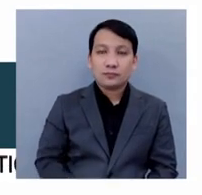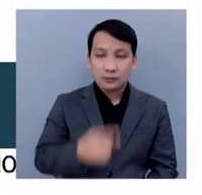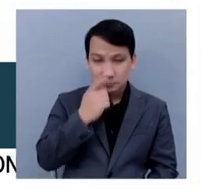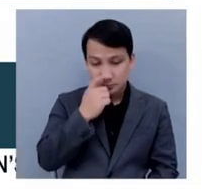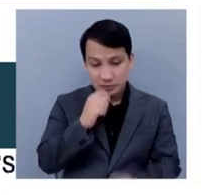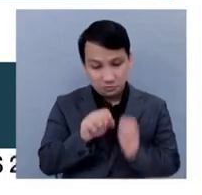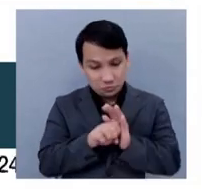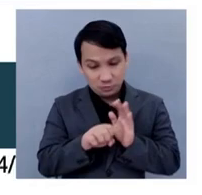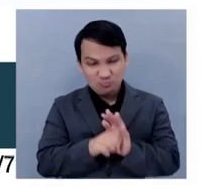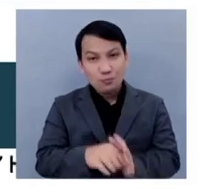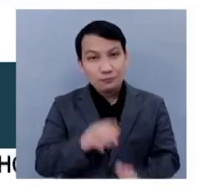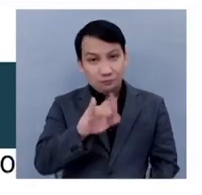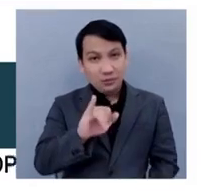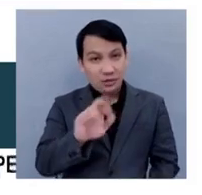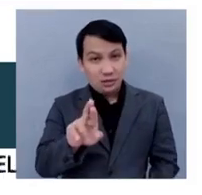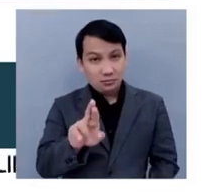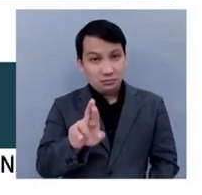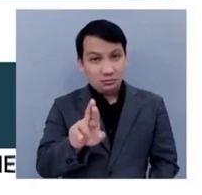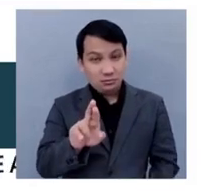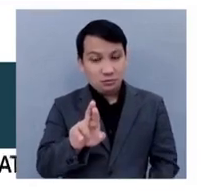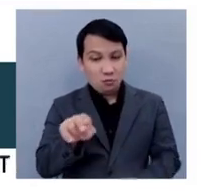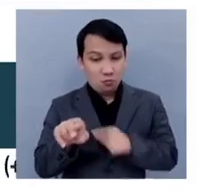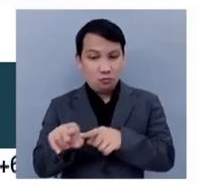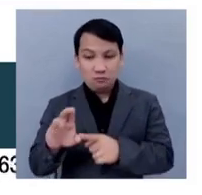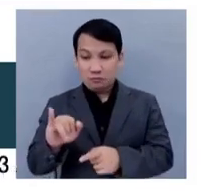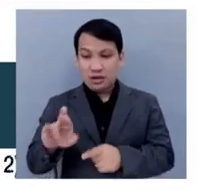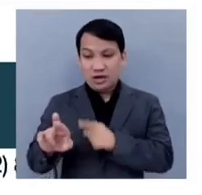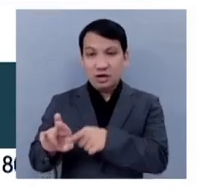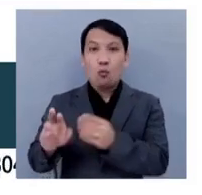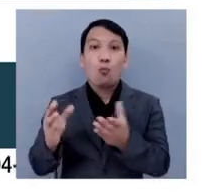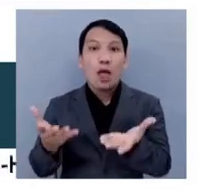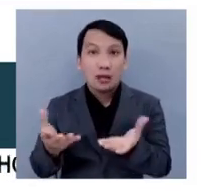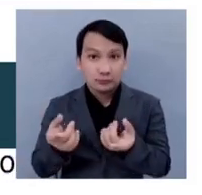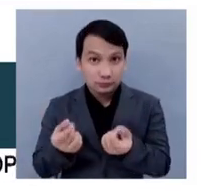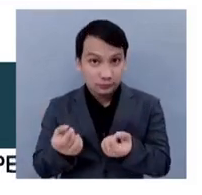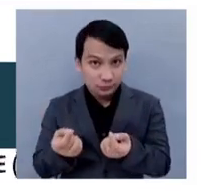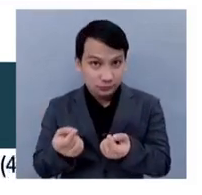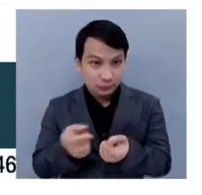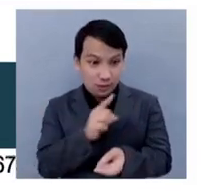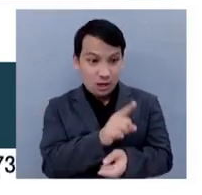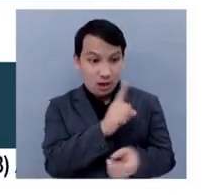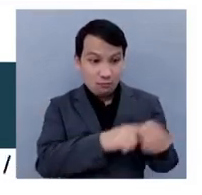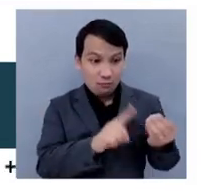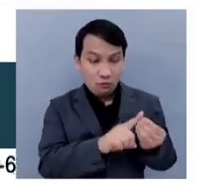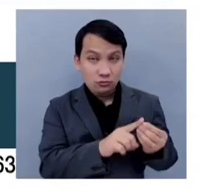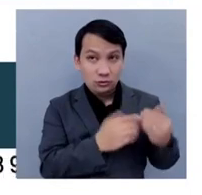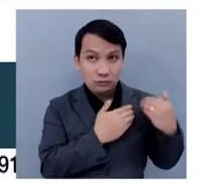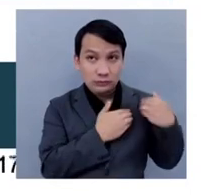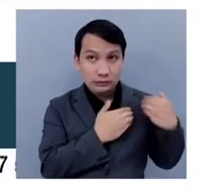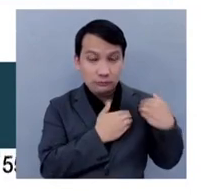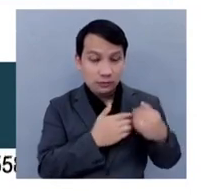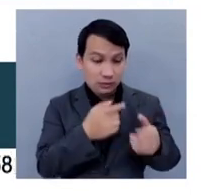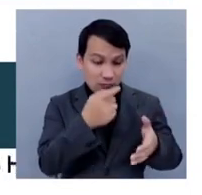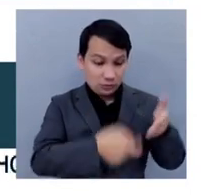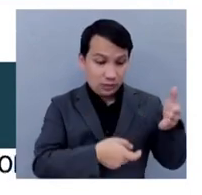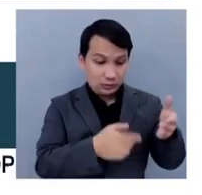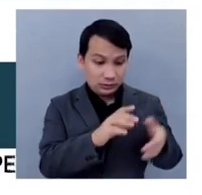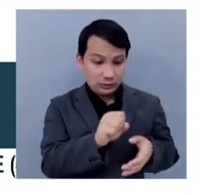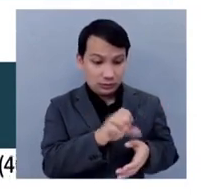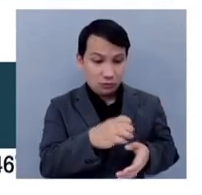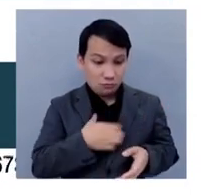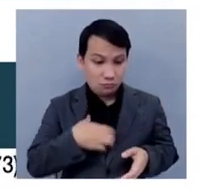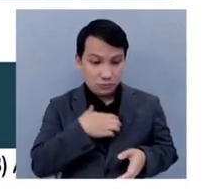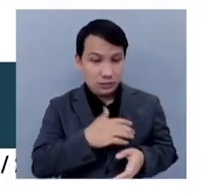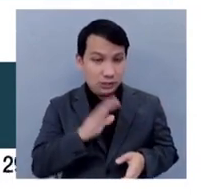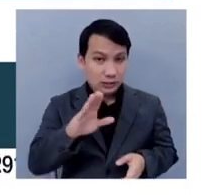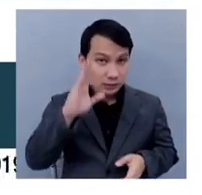example, has not acted on the tax liability of Marcos Jr., of Ferdinand Marcos Sr.'s